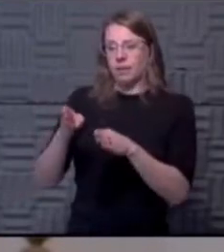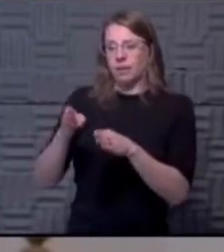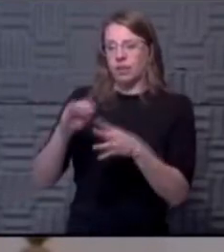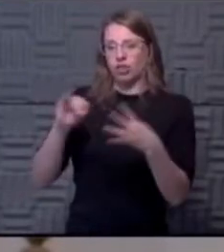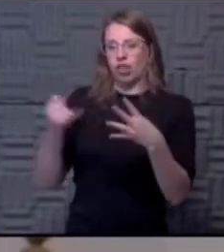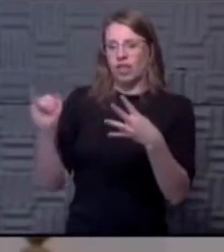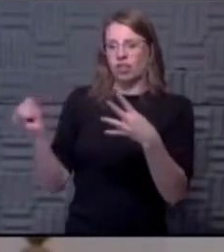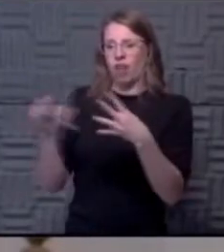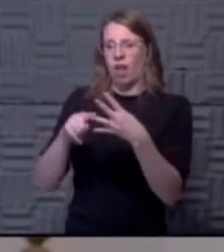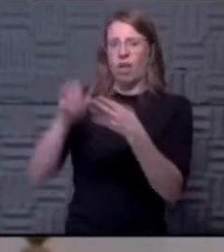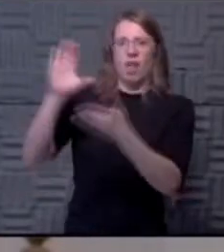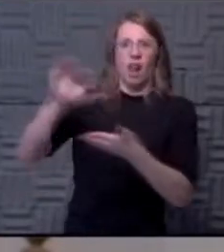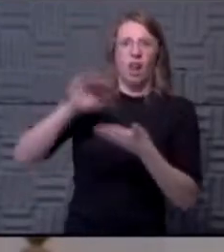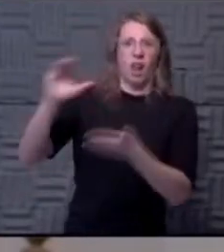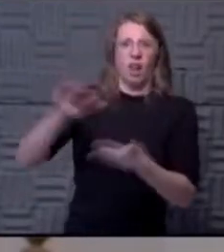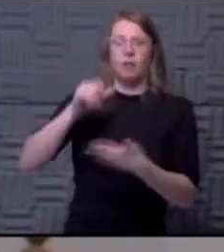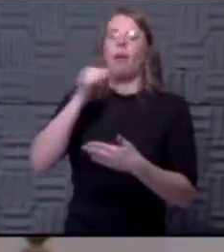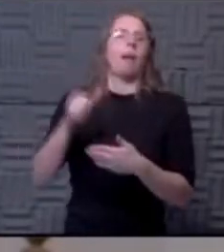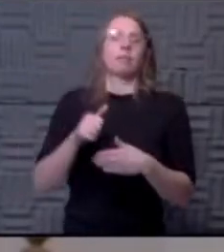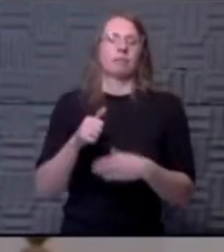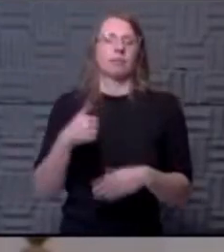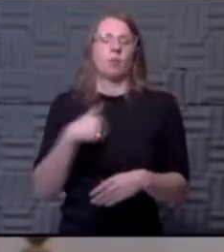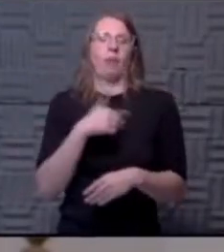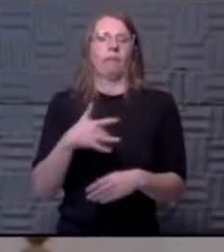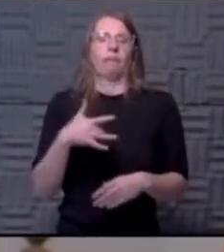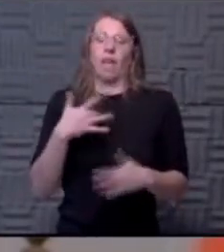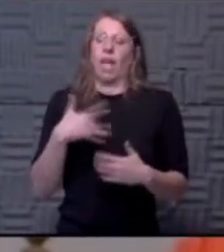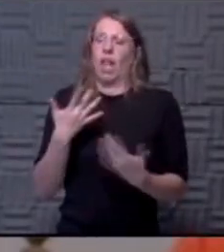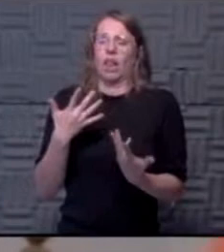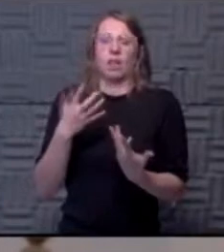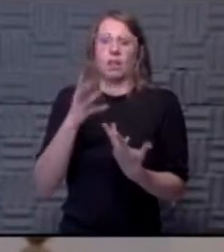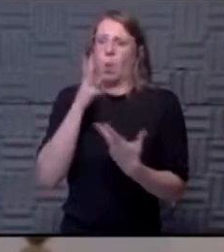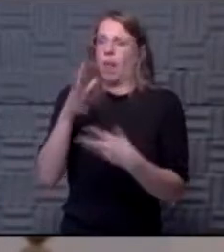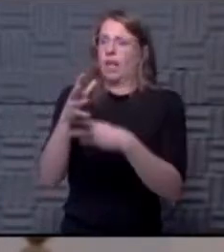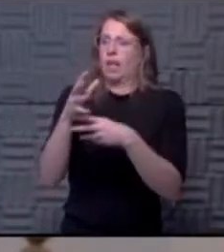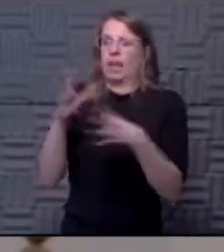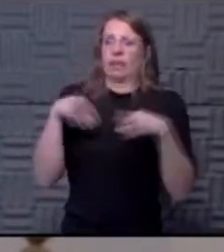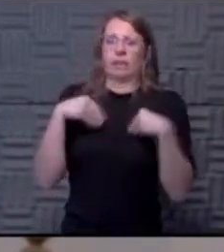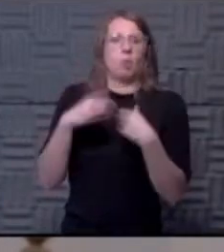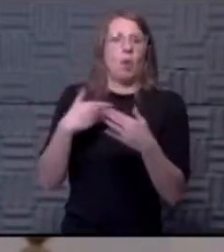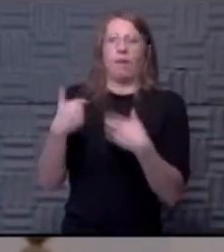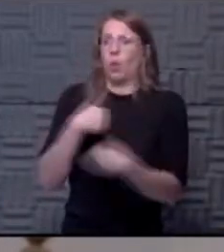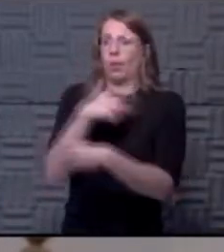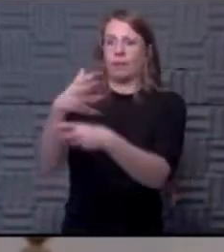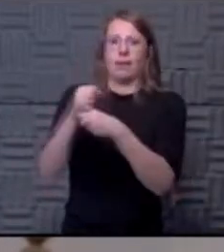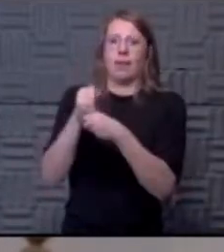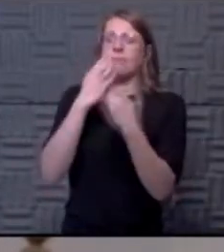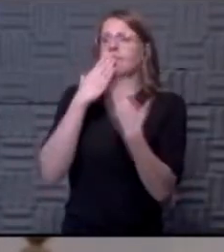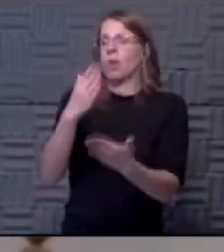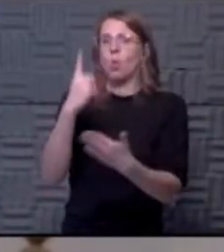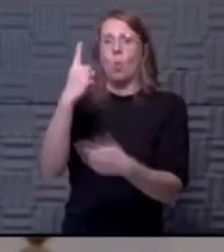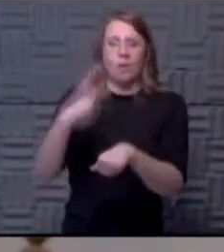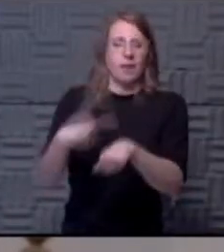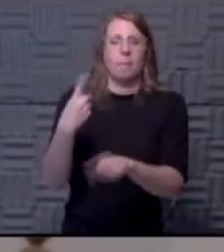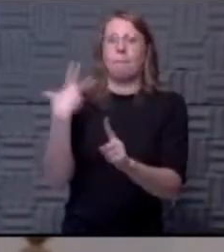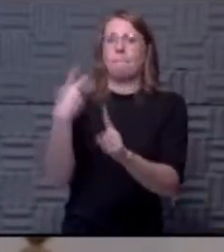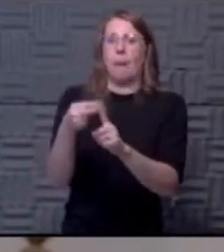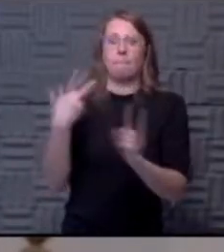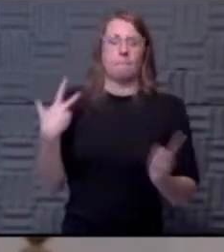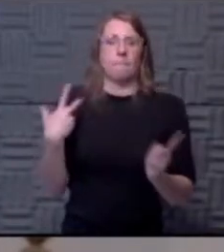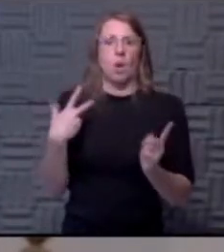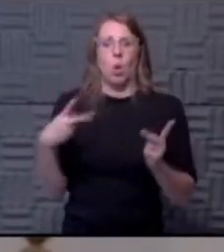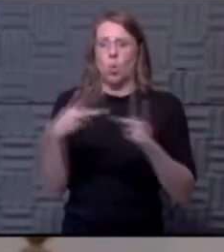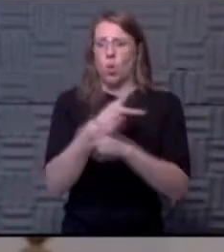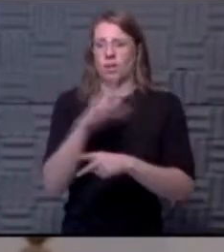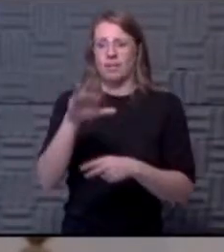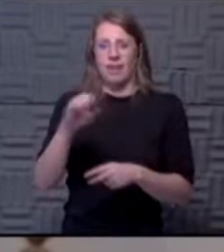J&J. We kind of feel that we'll take whatever we can get, and I'm really thankful that it's a one-dose series, because the worst-case scenario